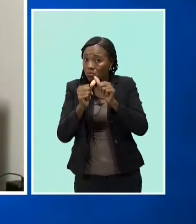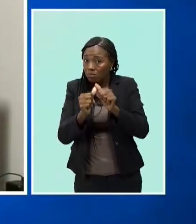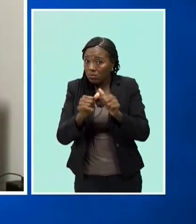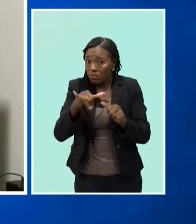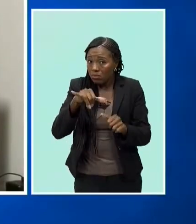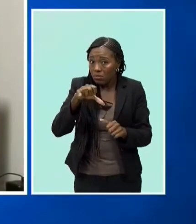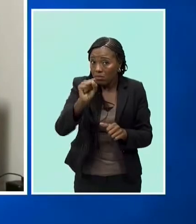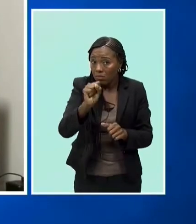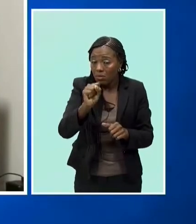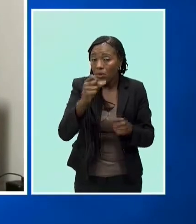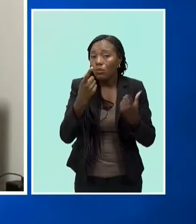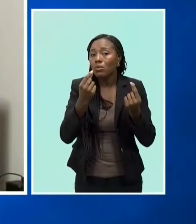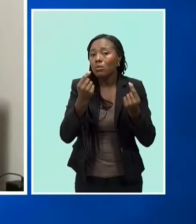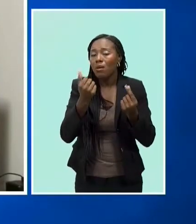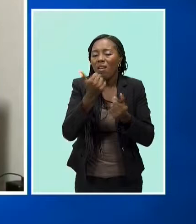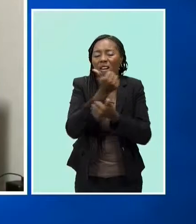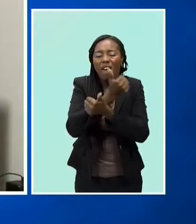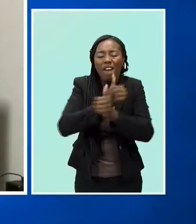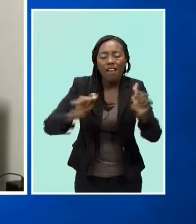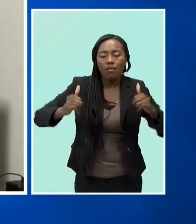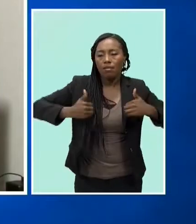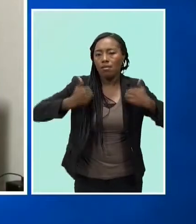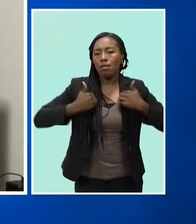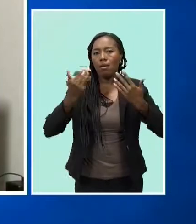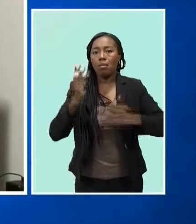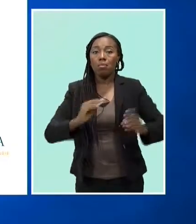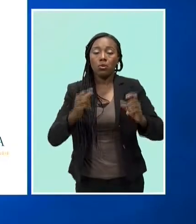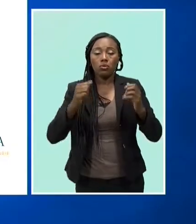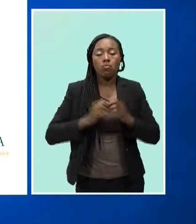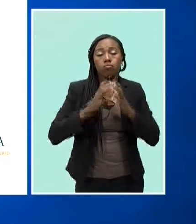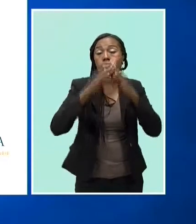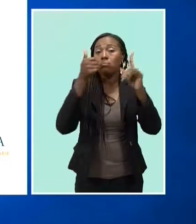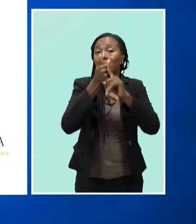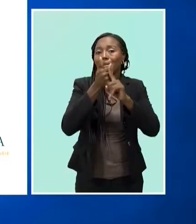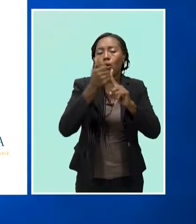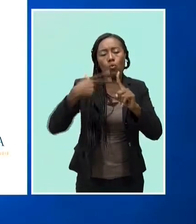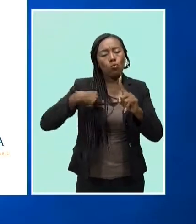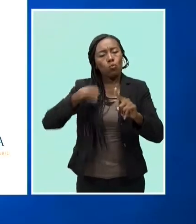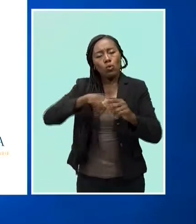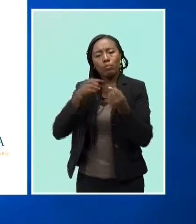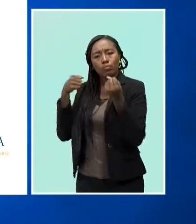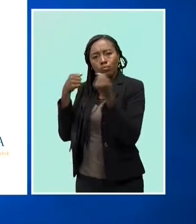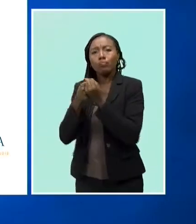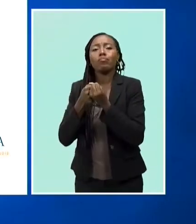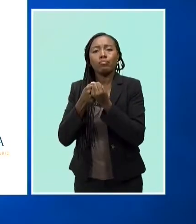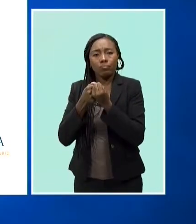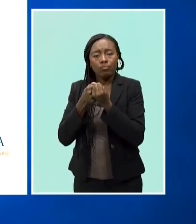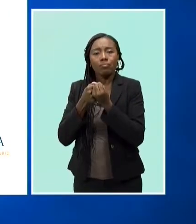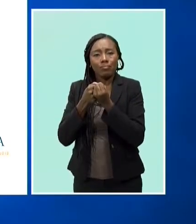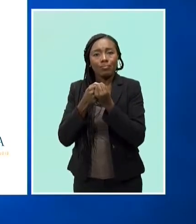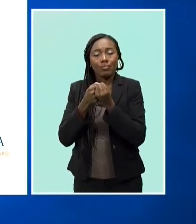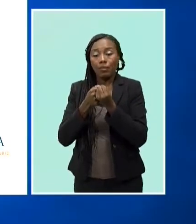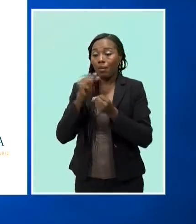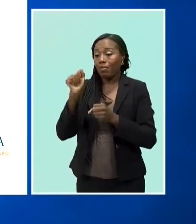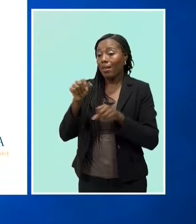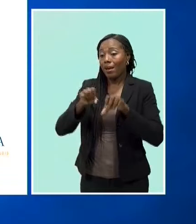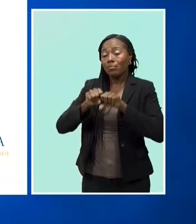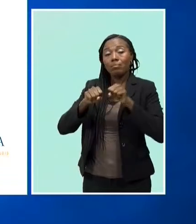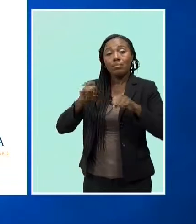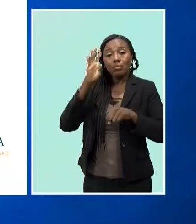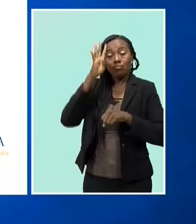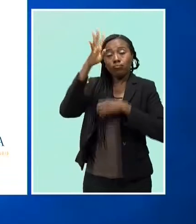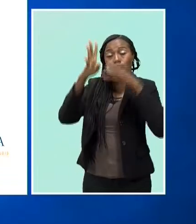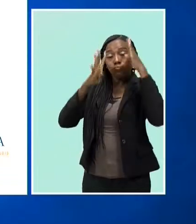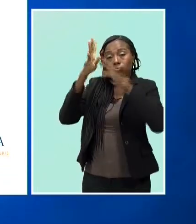YES is that we support all young entrepreneurs. The scheme boasts an impressive track record. In fact,